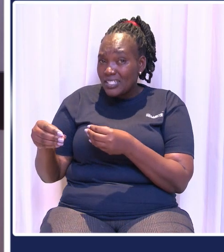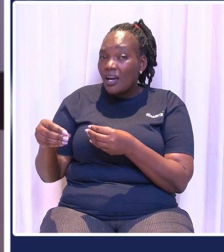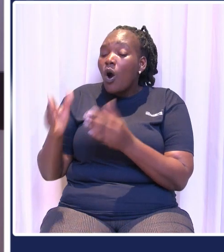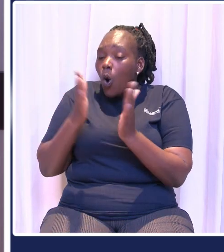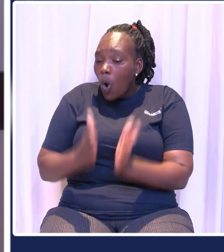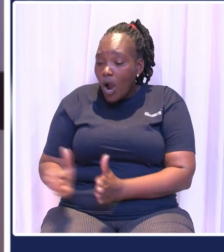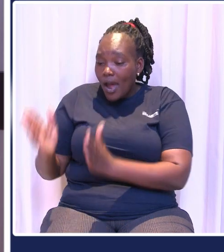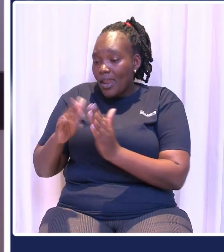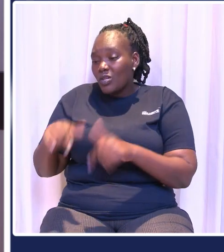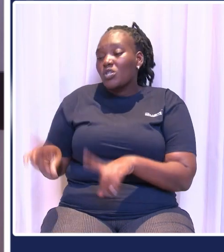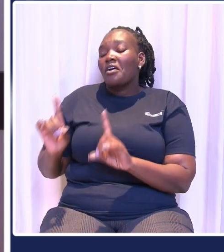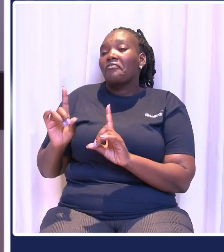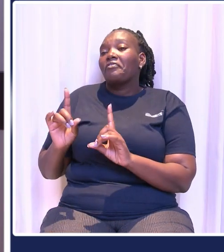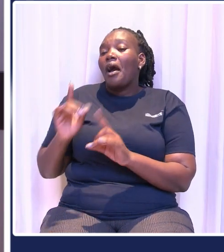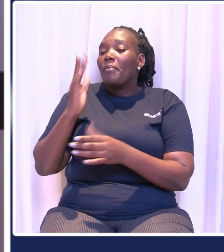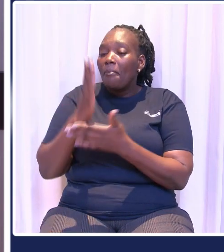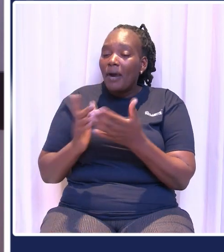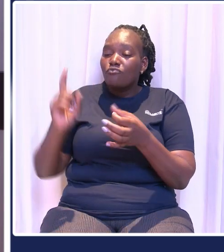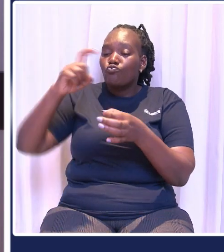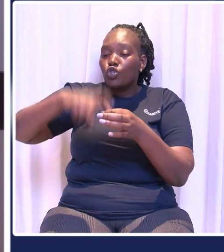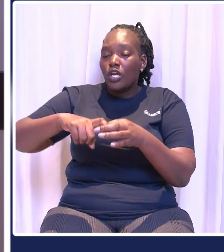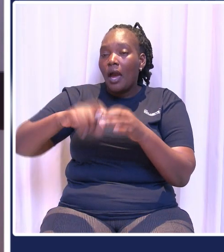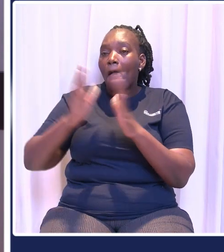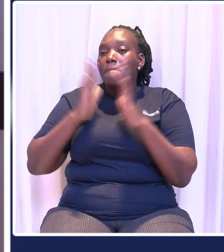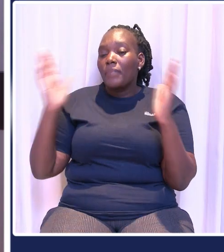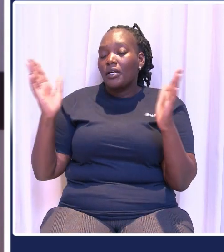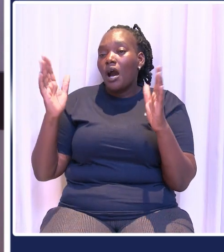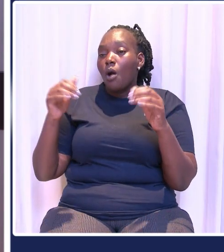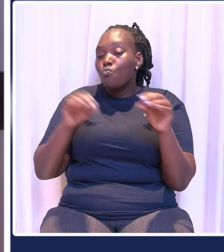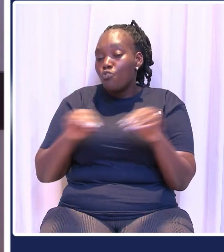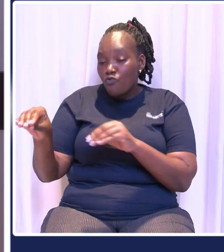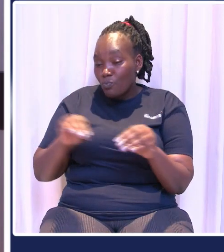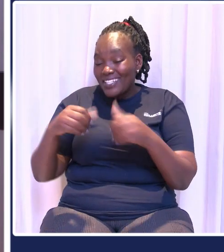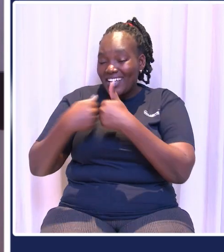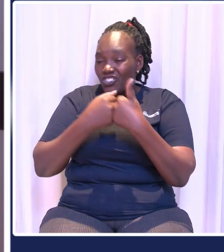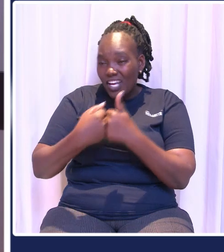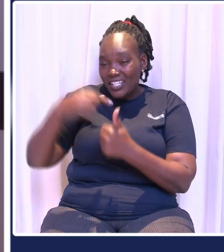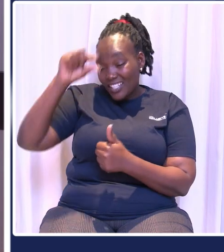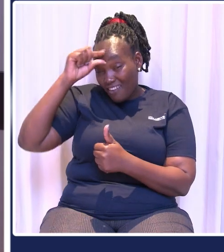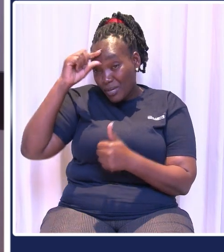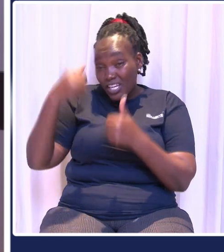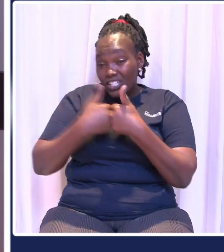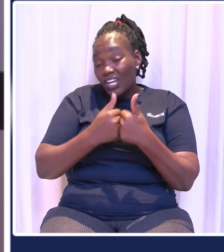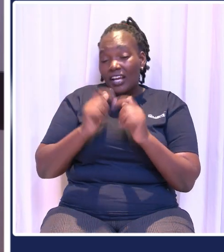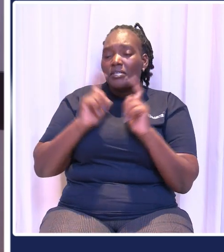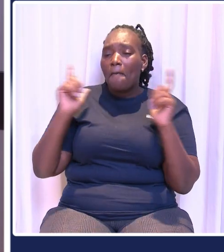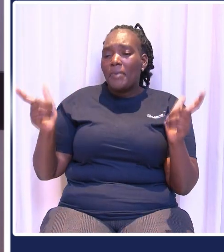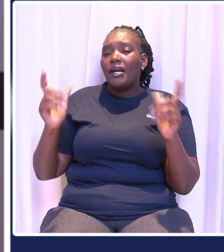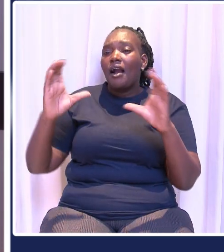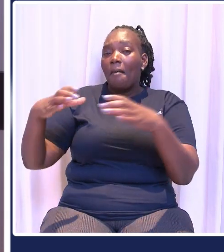organize yourselves, be part of a bigger movement, and challenge the government, challenge corporates, big